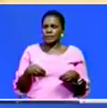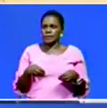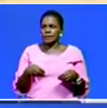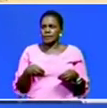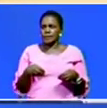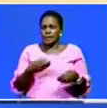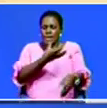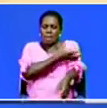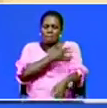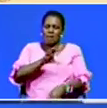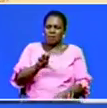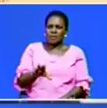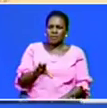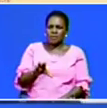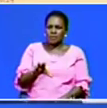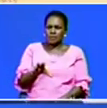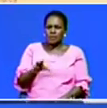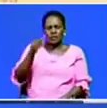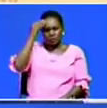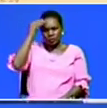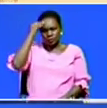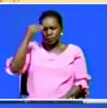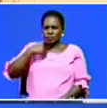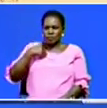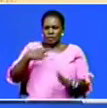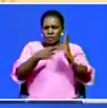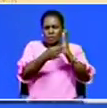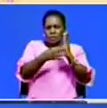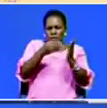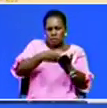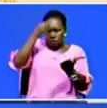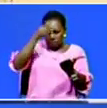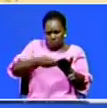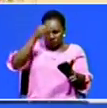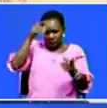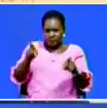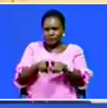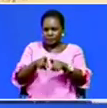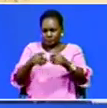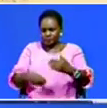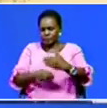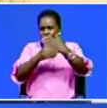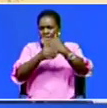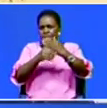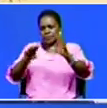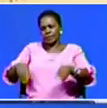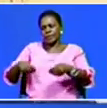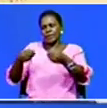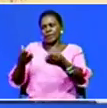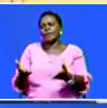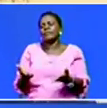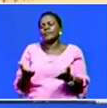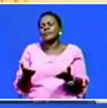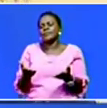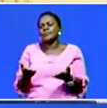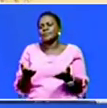are empowered, are equipped with knowledge, skills and education, and on top of that, we give them